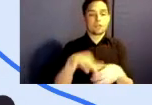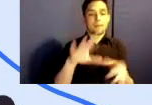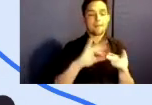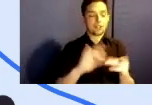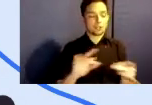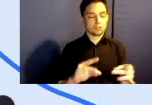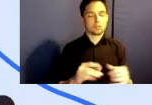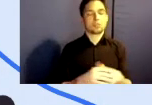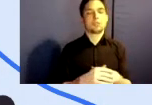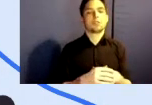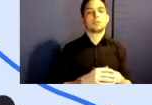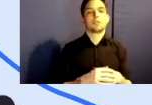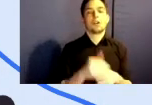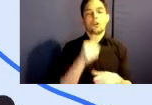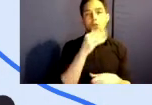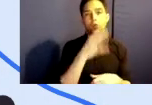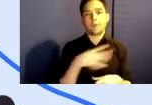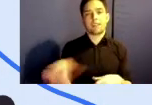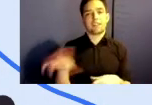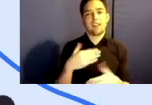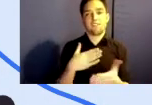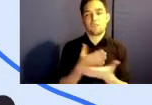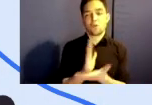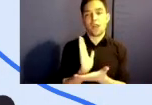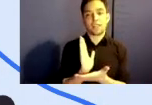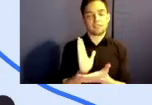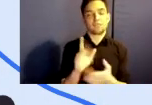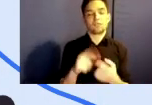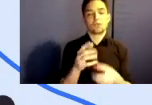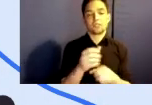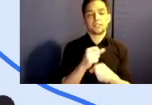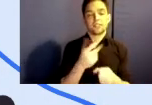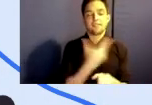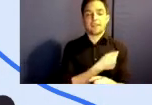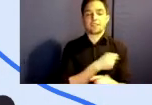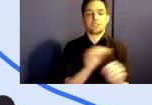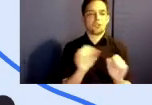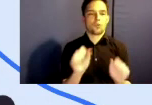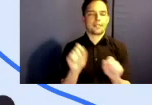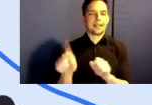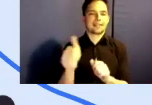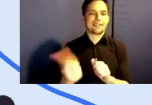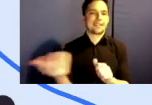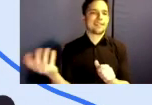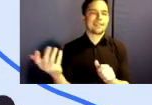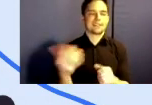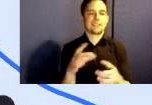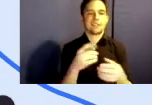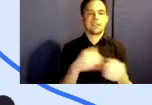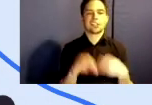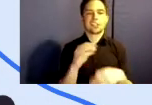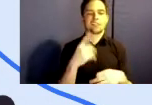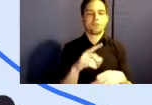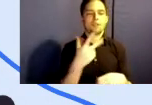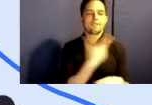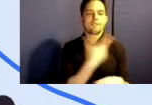that women has a right to receive vaccinations and no one can ask anything in exchange of vaccinations.